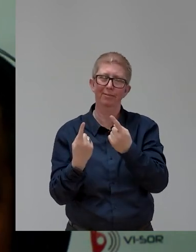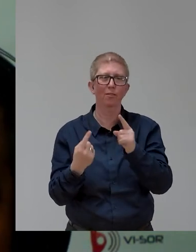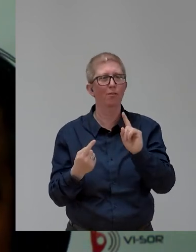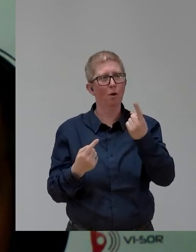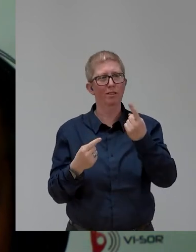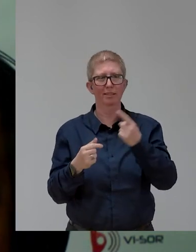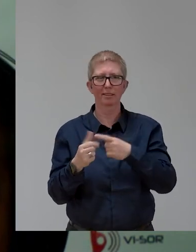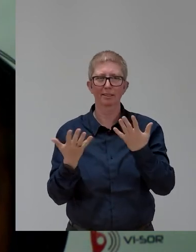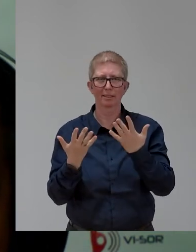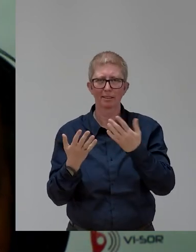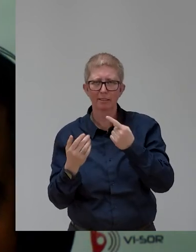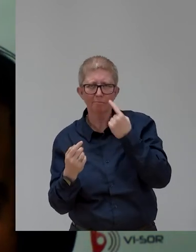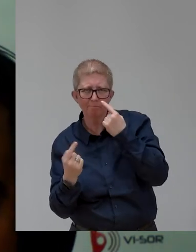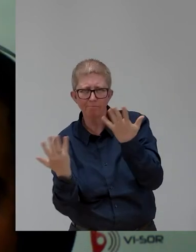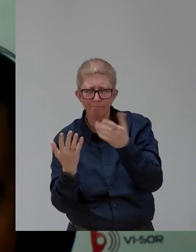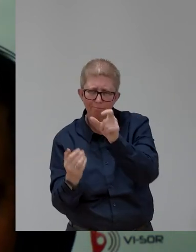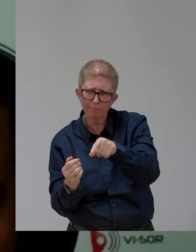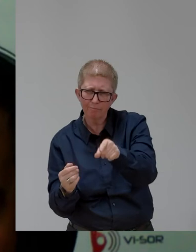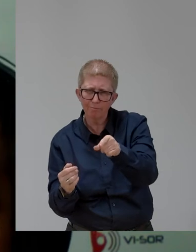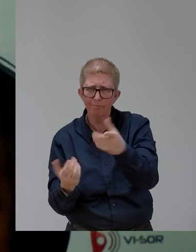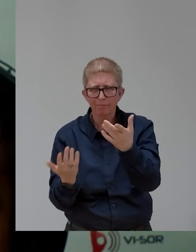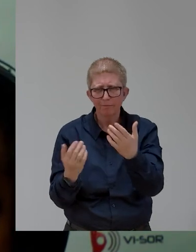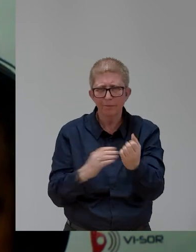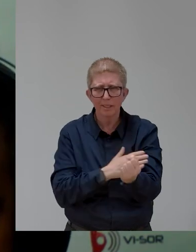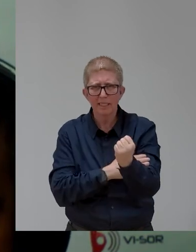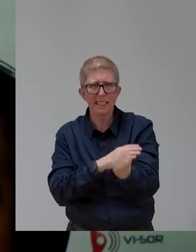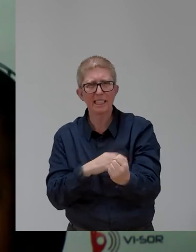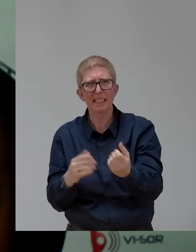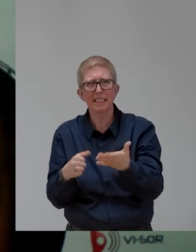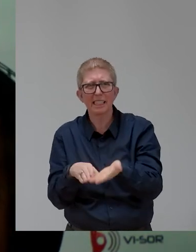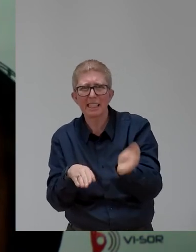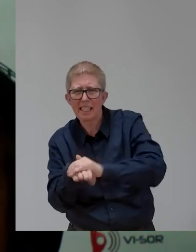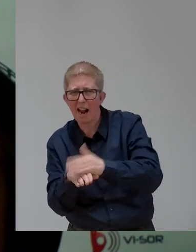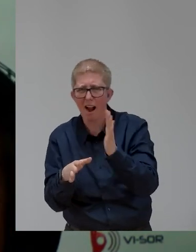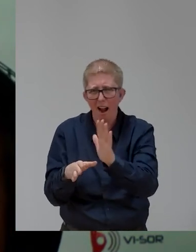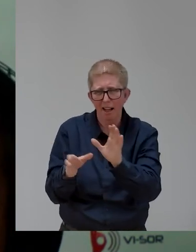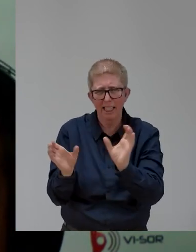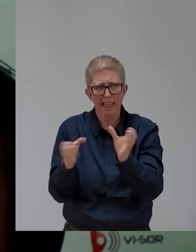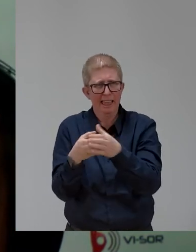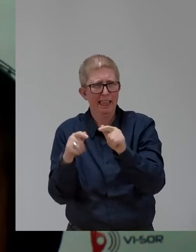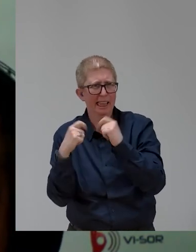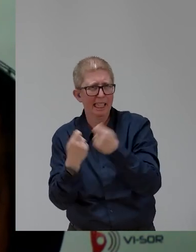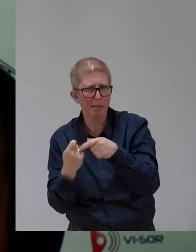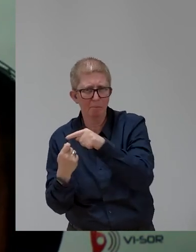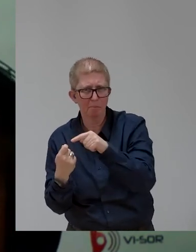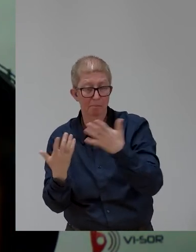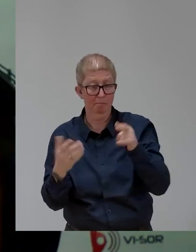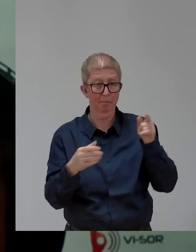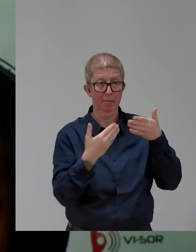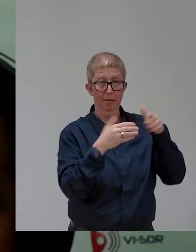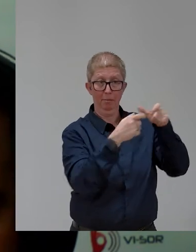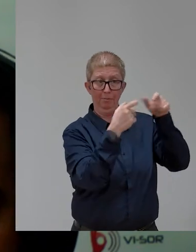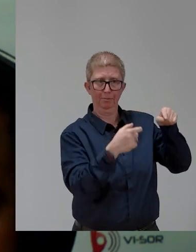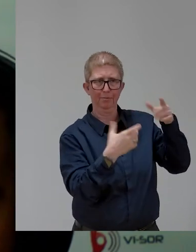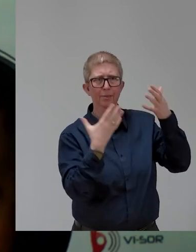individually, contribute to them in a team. For example, the public sector has a certain favorance of laws and reforms